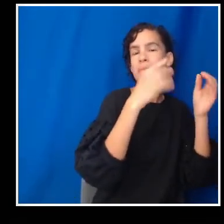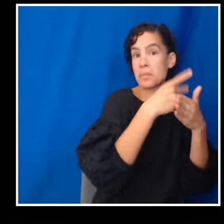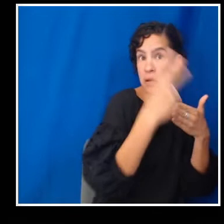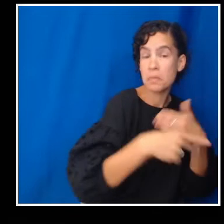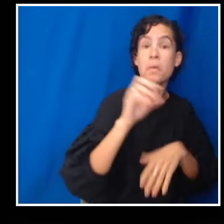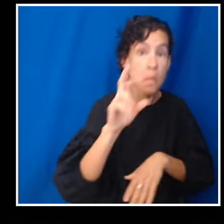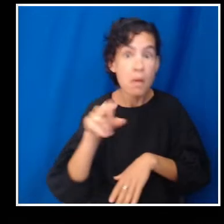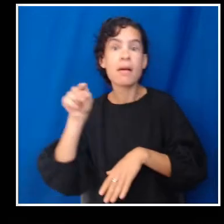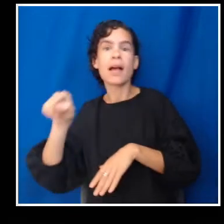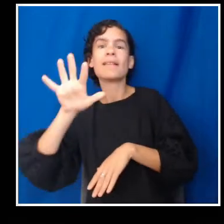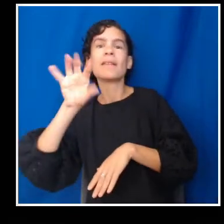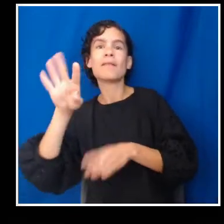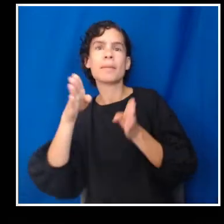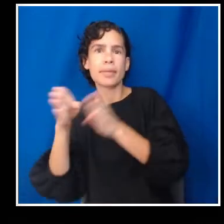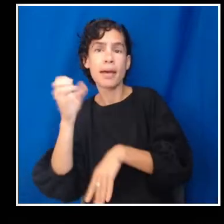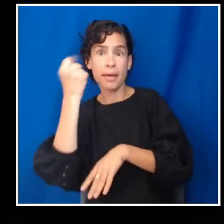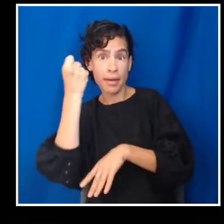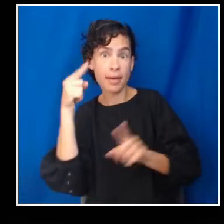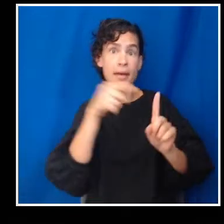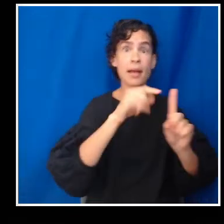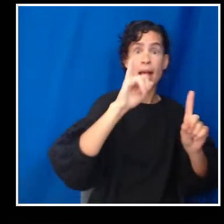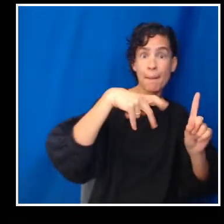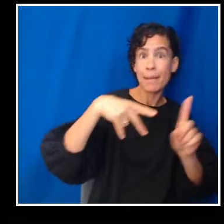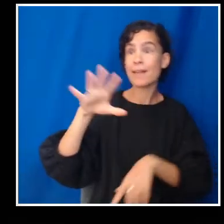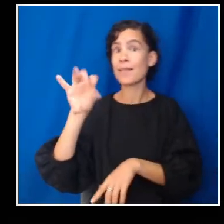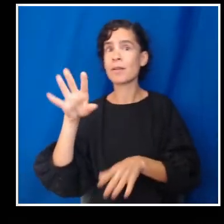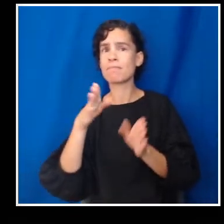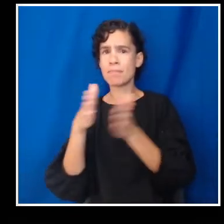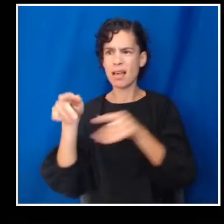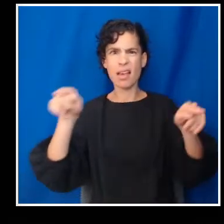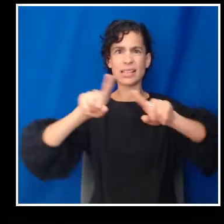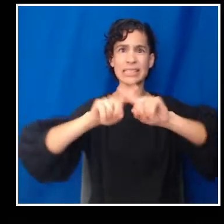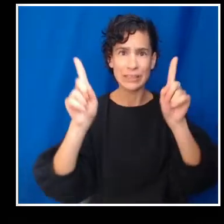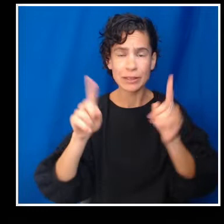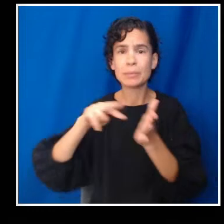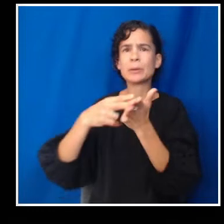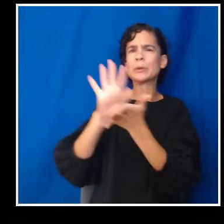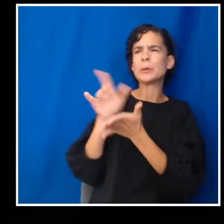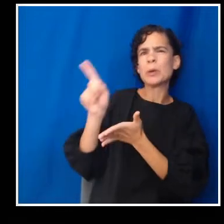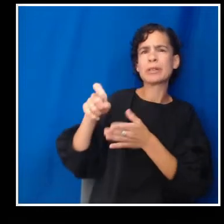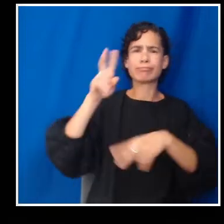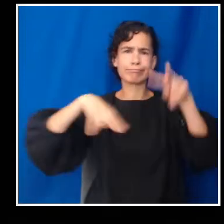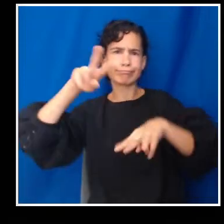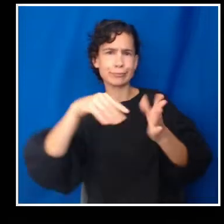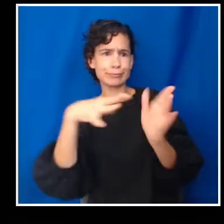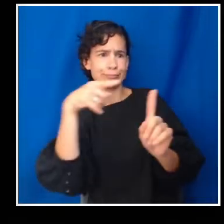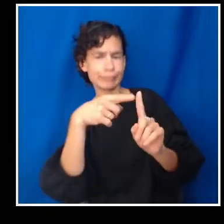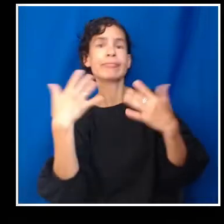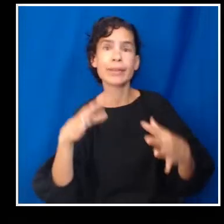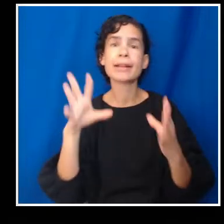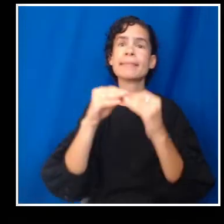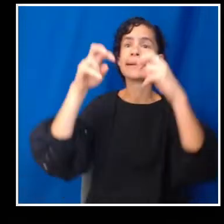a 504 plan. IEPs and 504 plans are different, so schools have to evaluate the student and then meet with the student